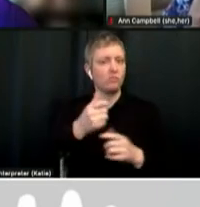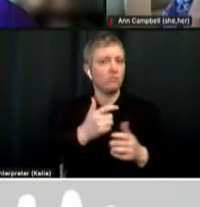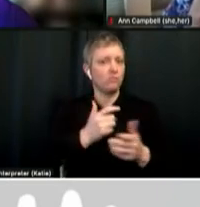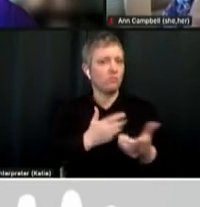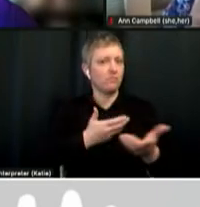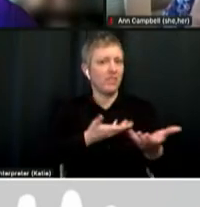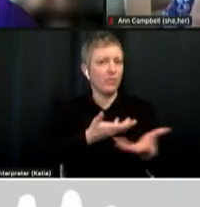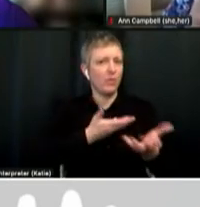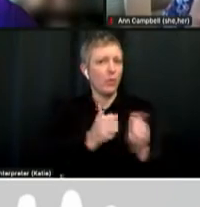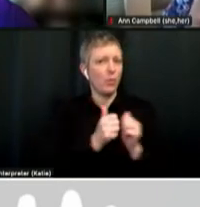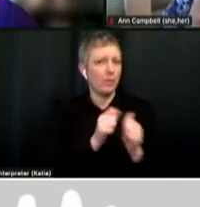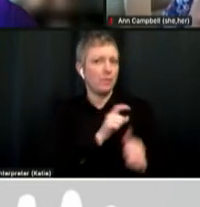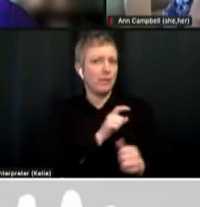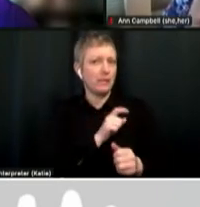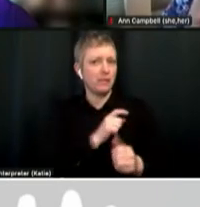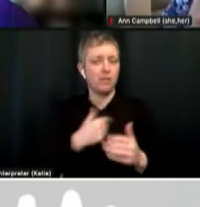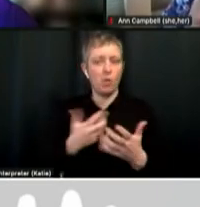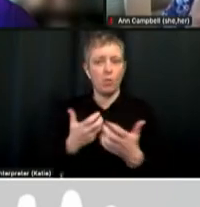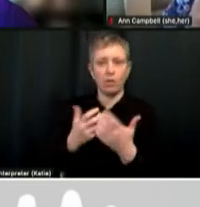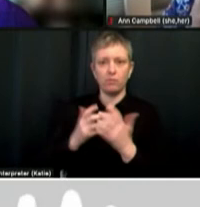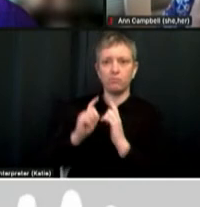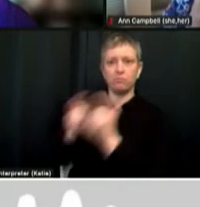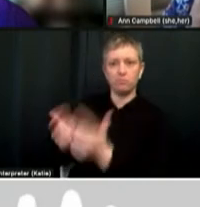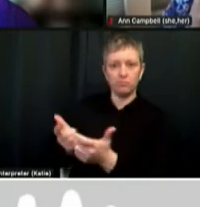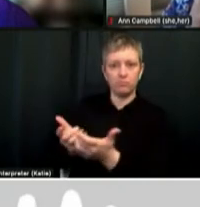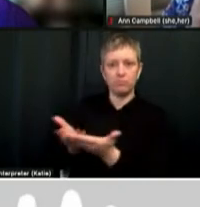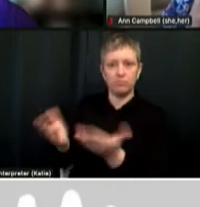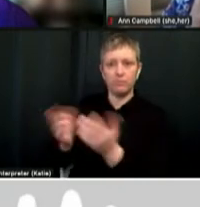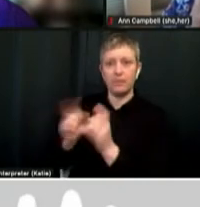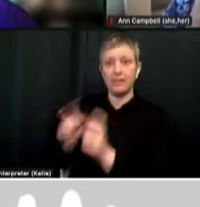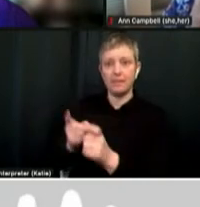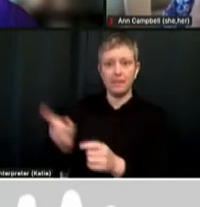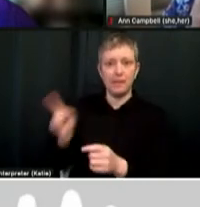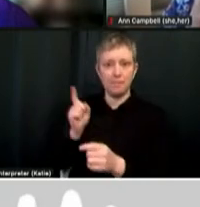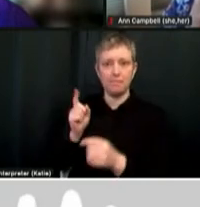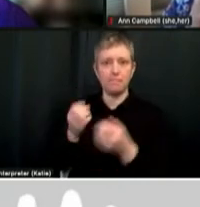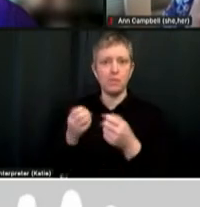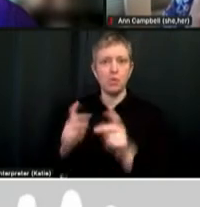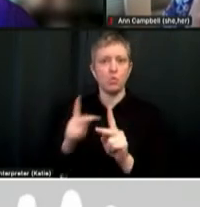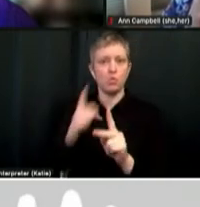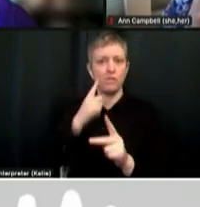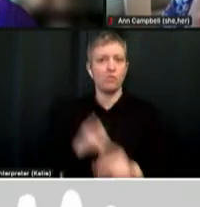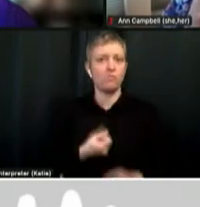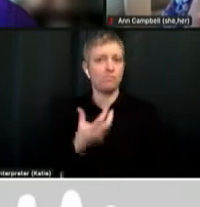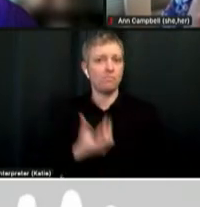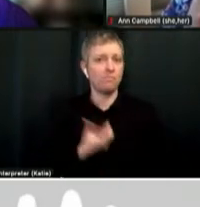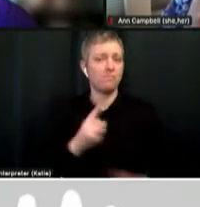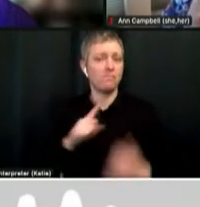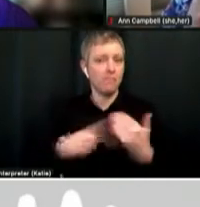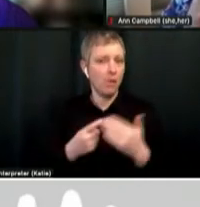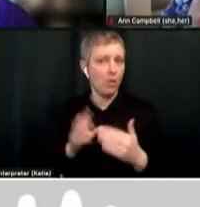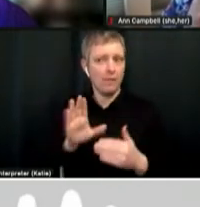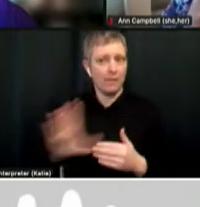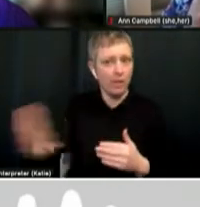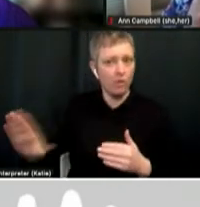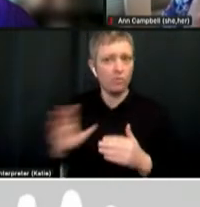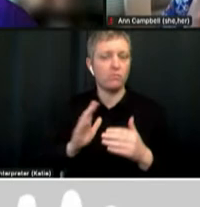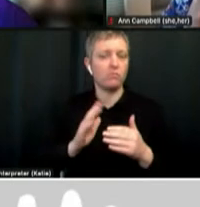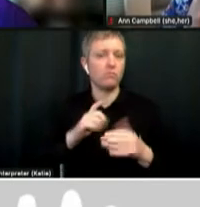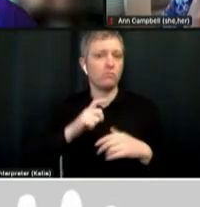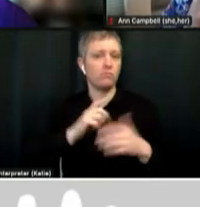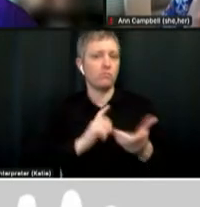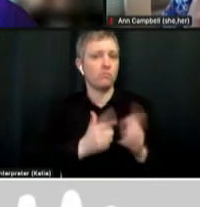a voice in their interaction. And not knowing where to go with